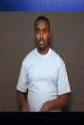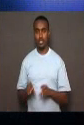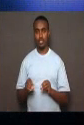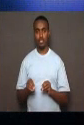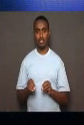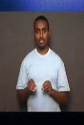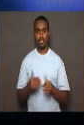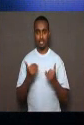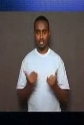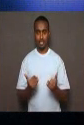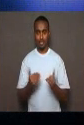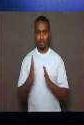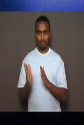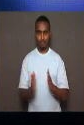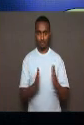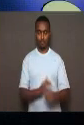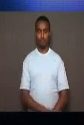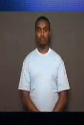Students, let's get ready.